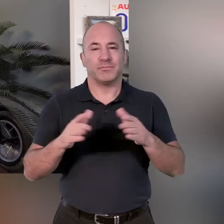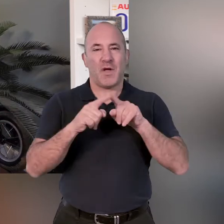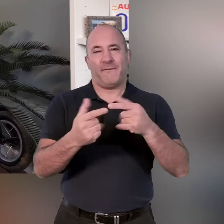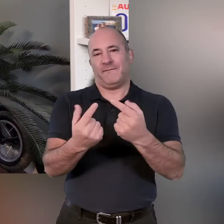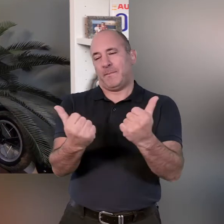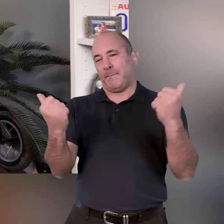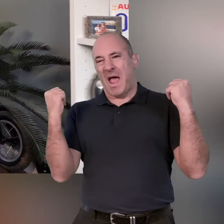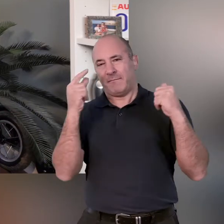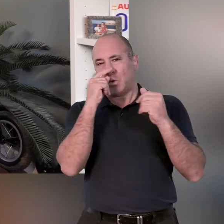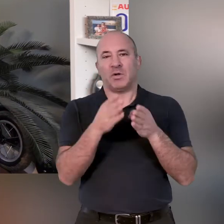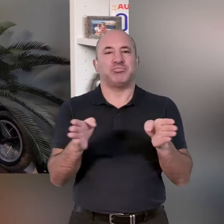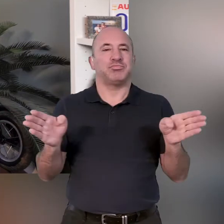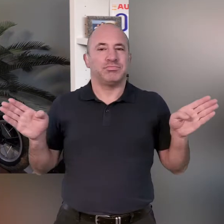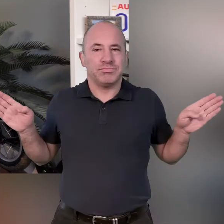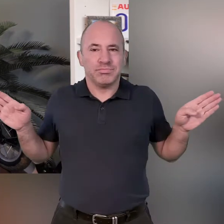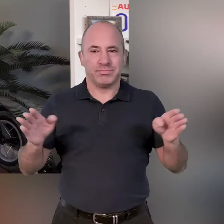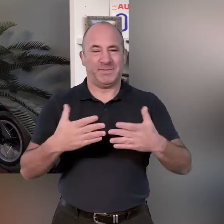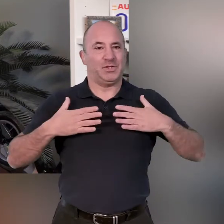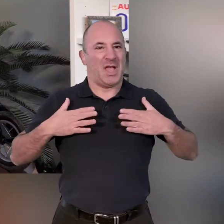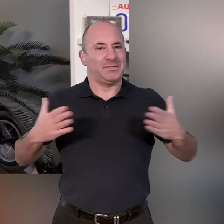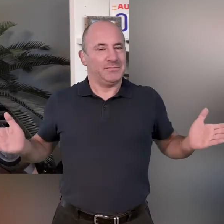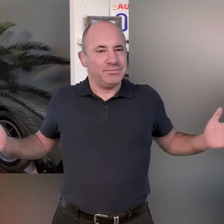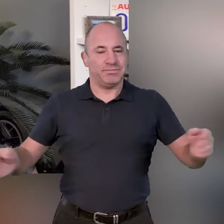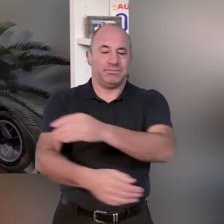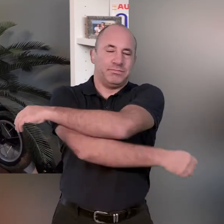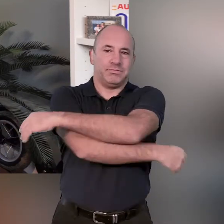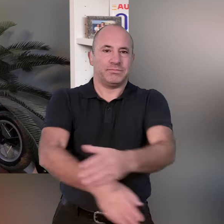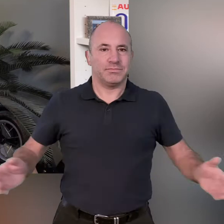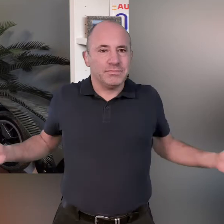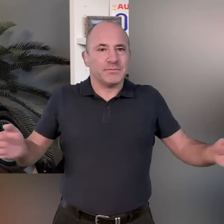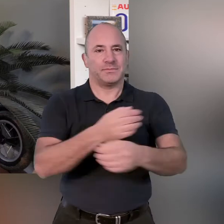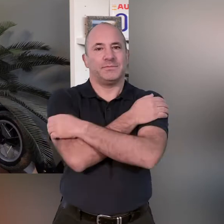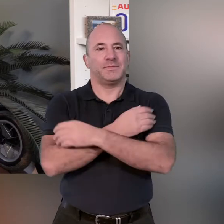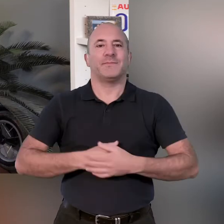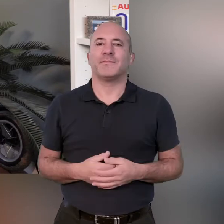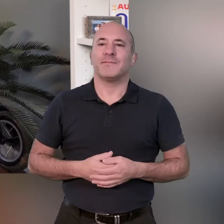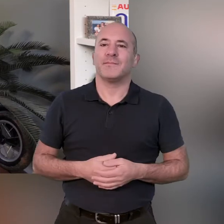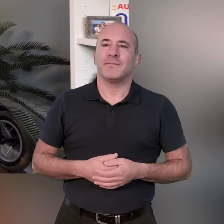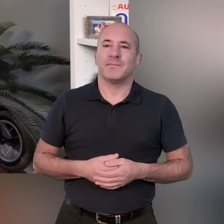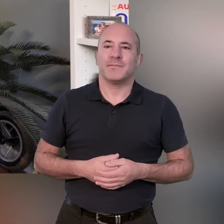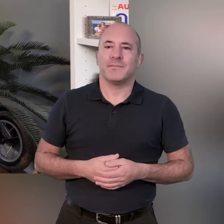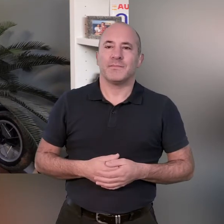so forwards and back, swinging it there and getting that chest involved.